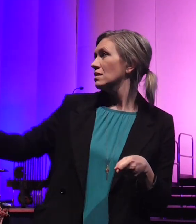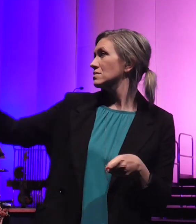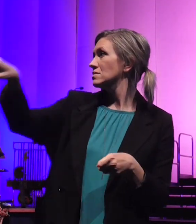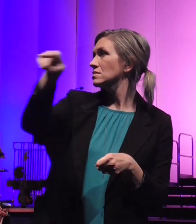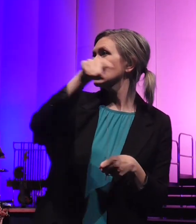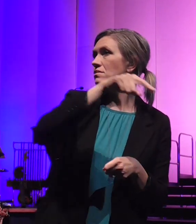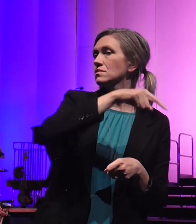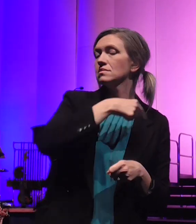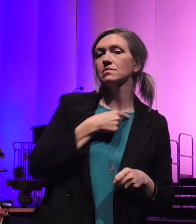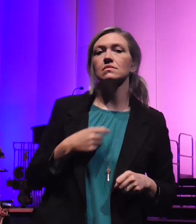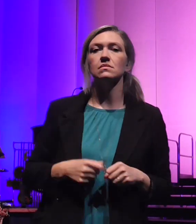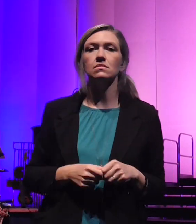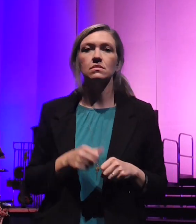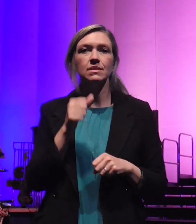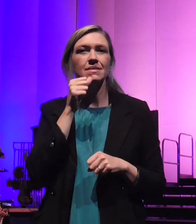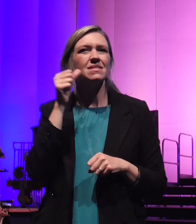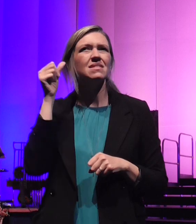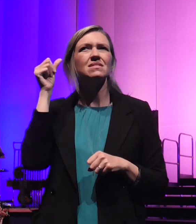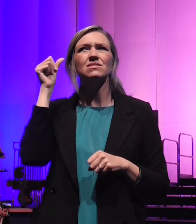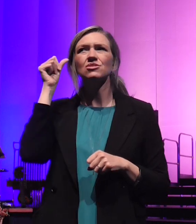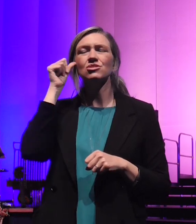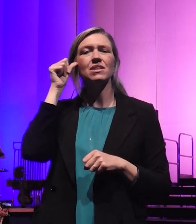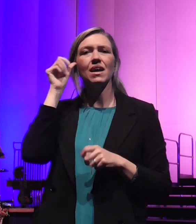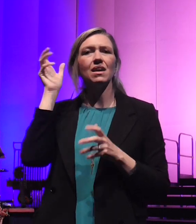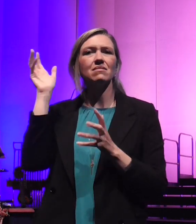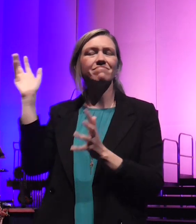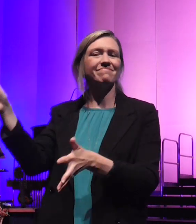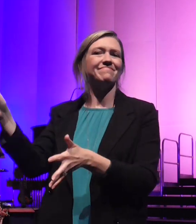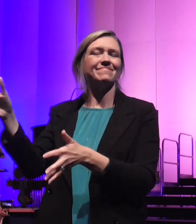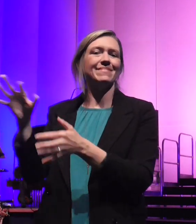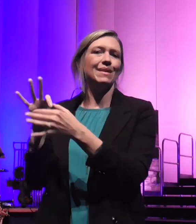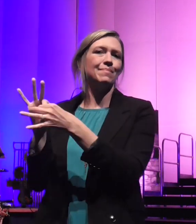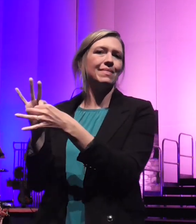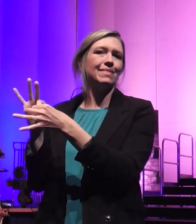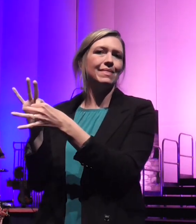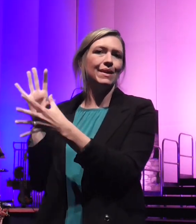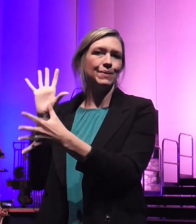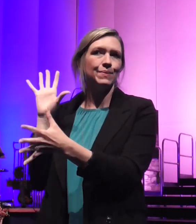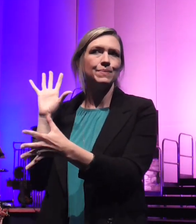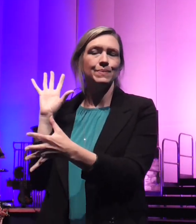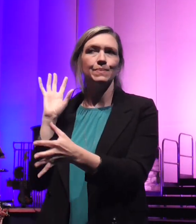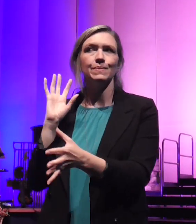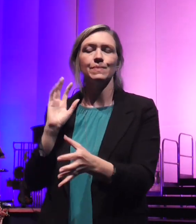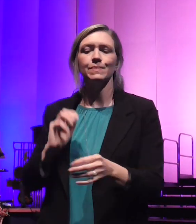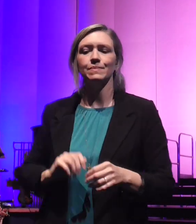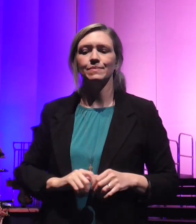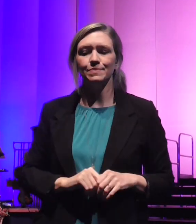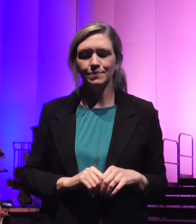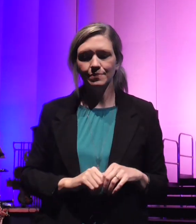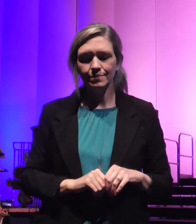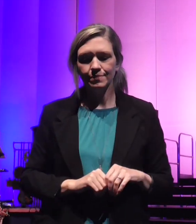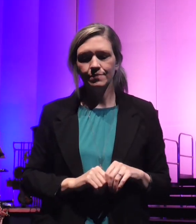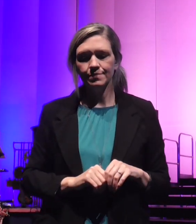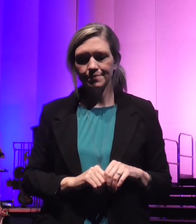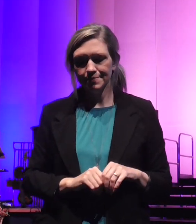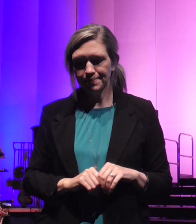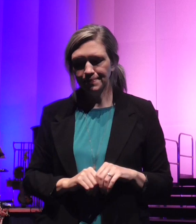of us. Of yesterday I'm letting go.